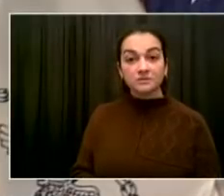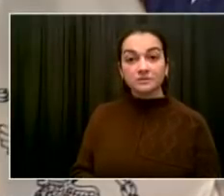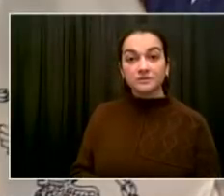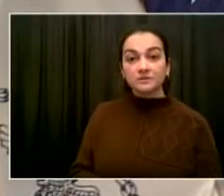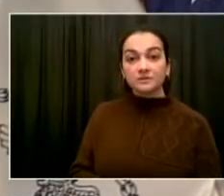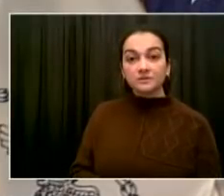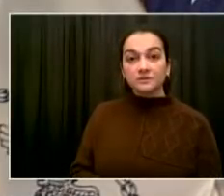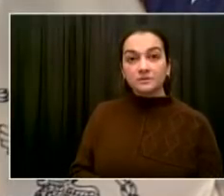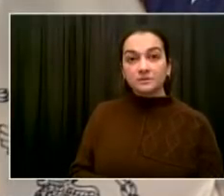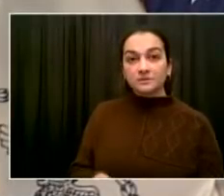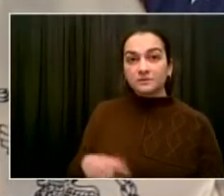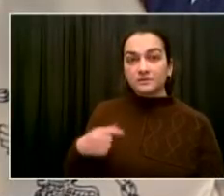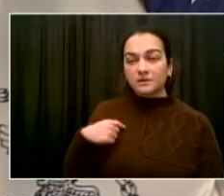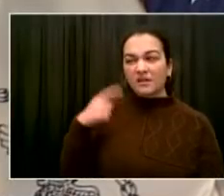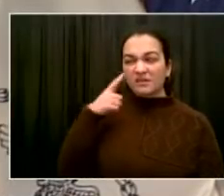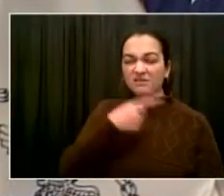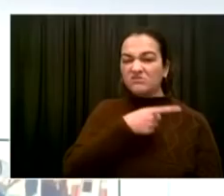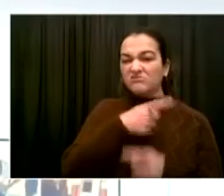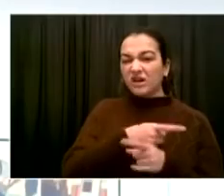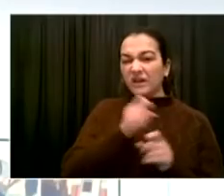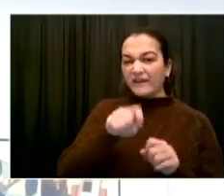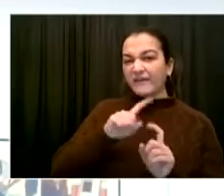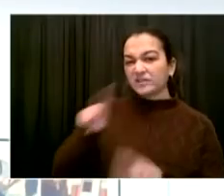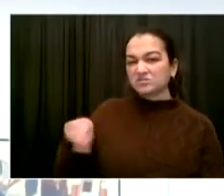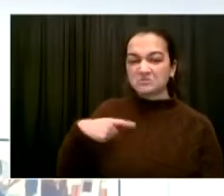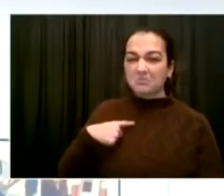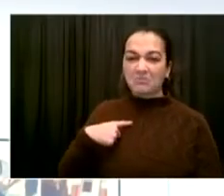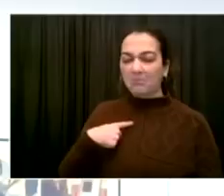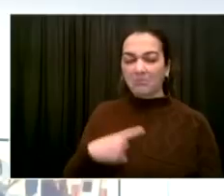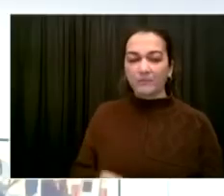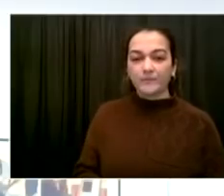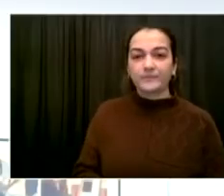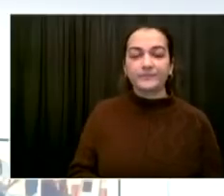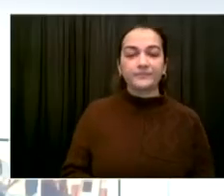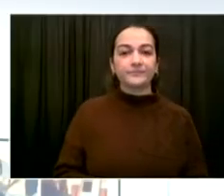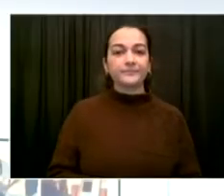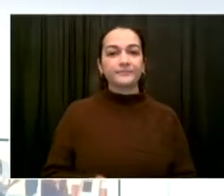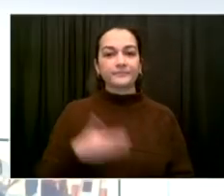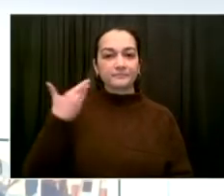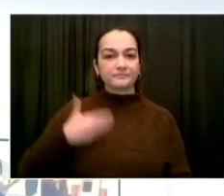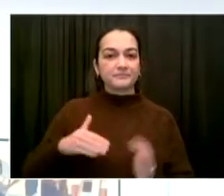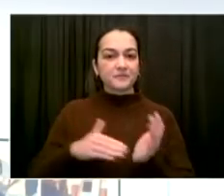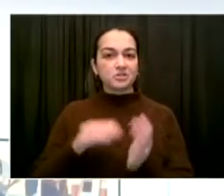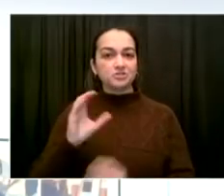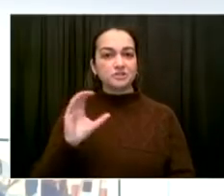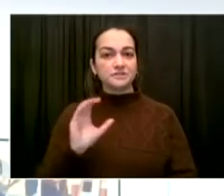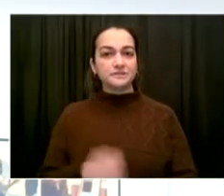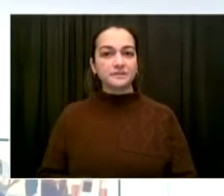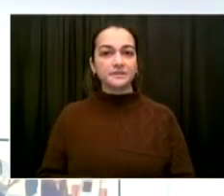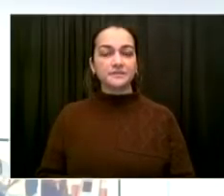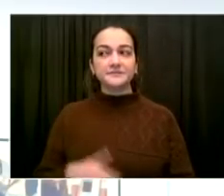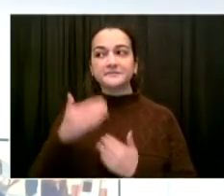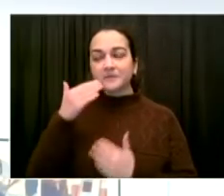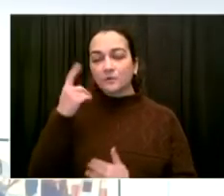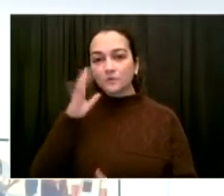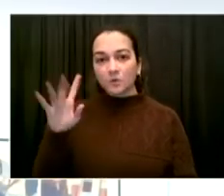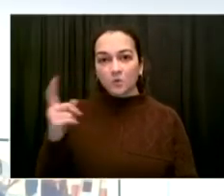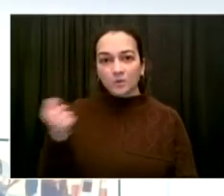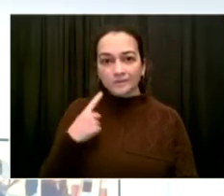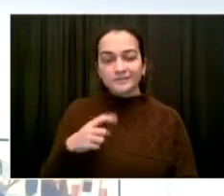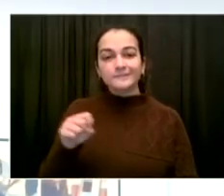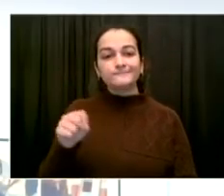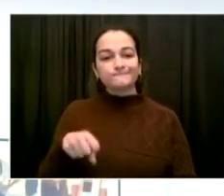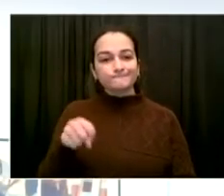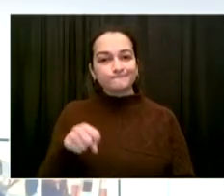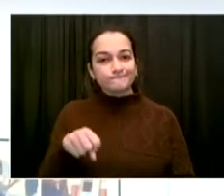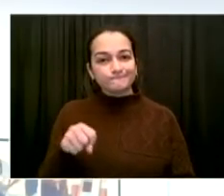answer it. Dr. Choksi. Thank you, sir, and thanks for the thoughtful question. First, yes, just to confirm, the way that we